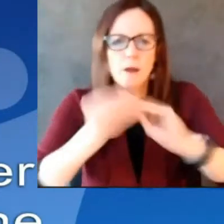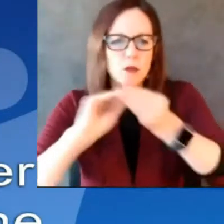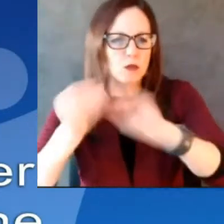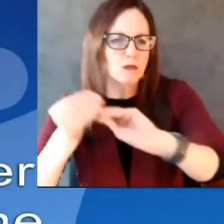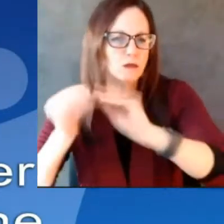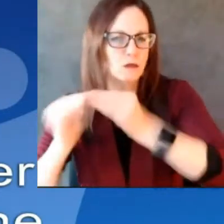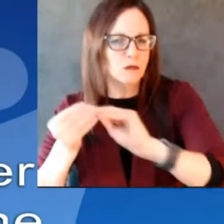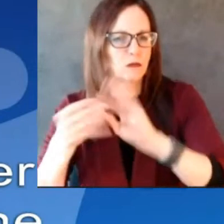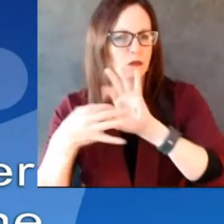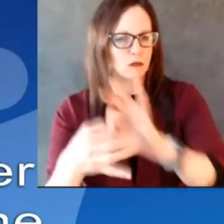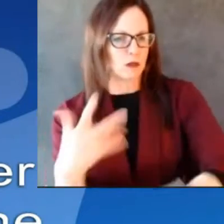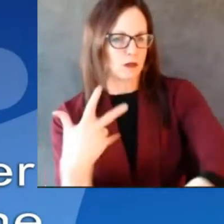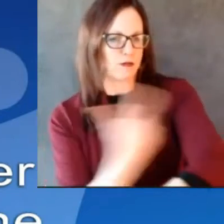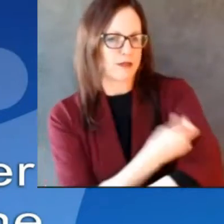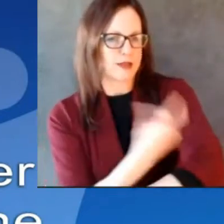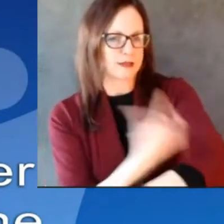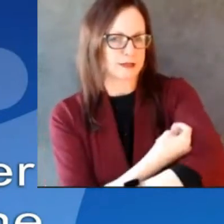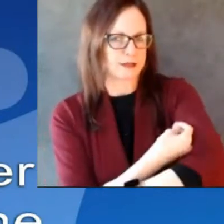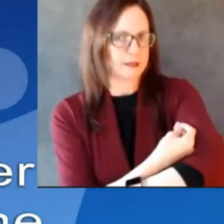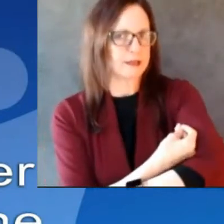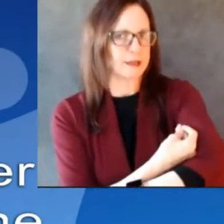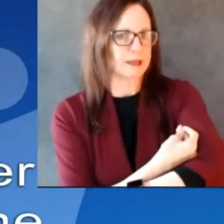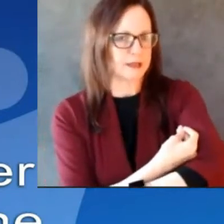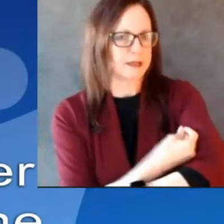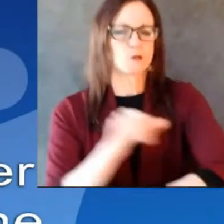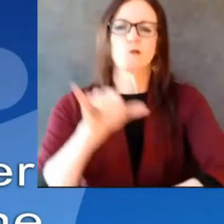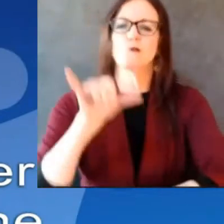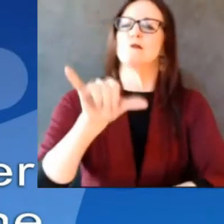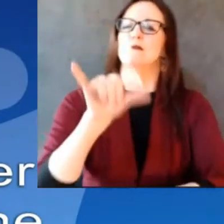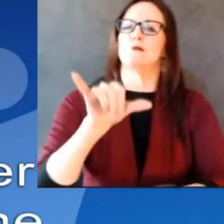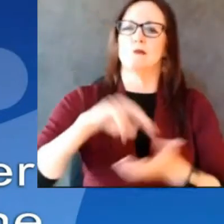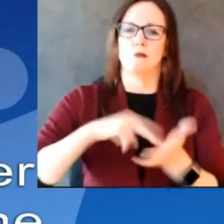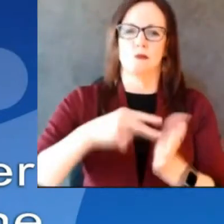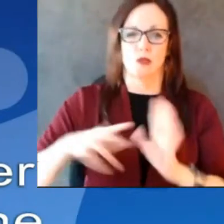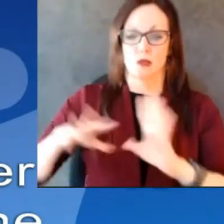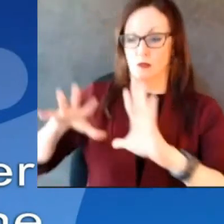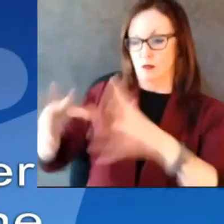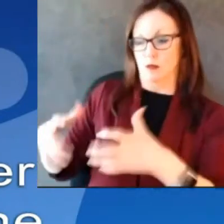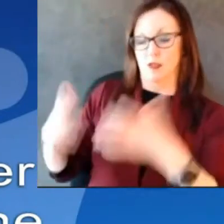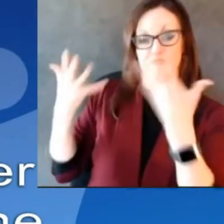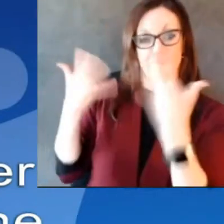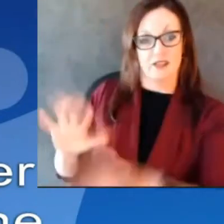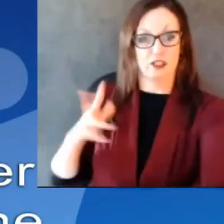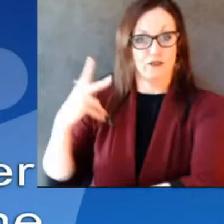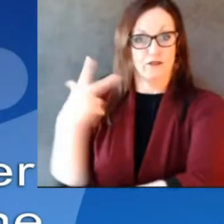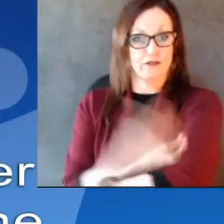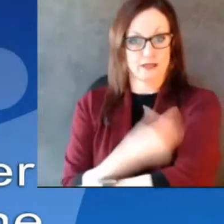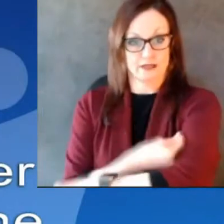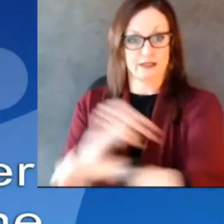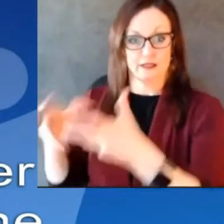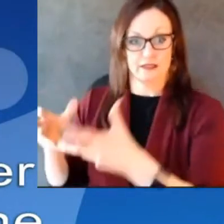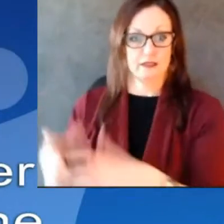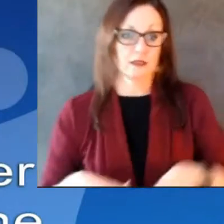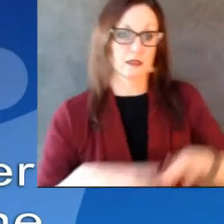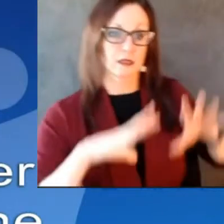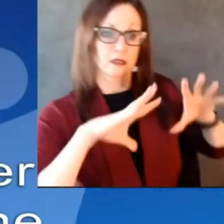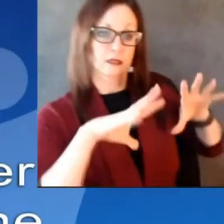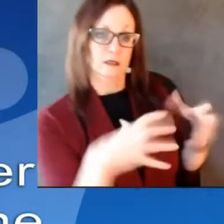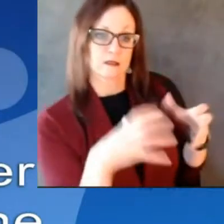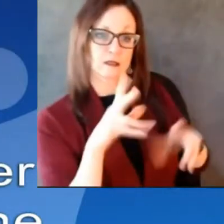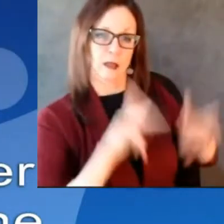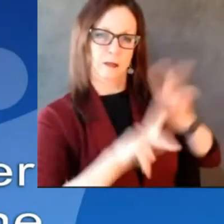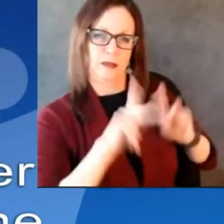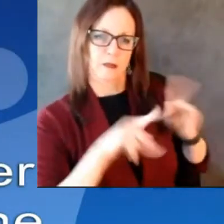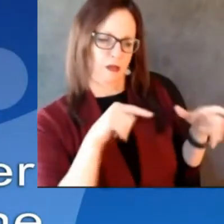remain unvaccinated, and the rate seems to be leveling off. So are any new approaches being considered to boost